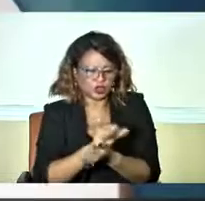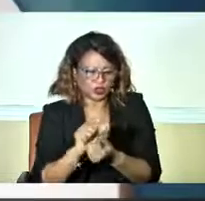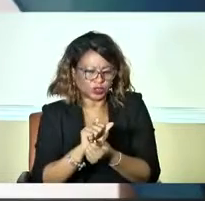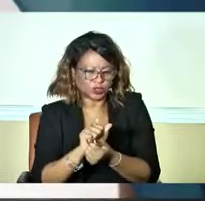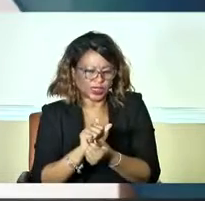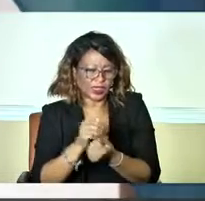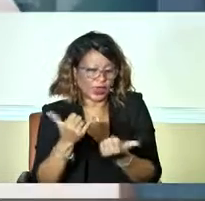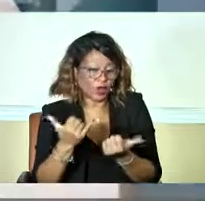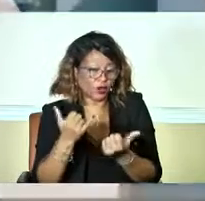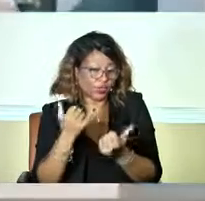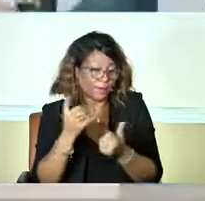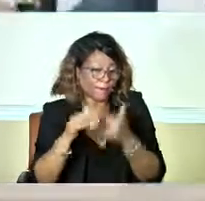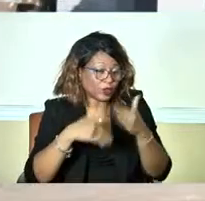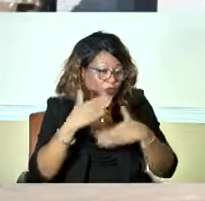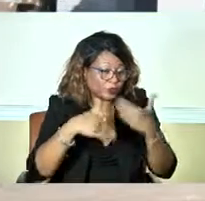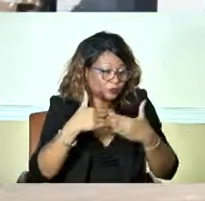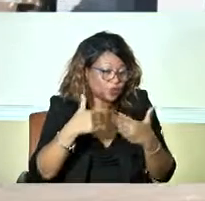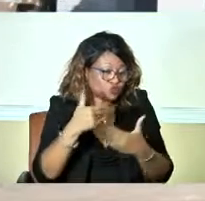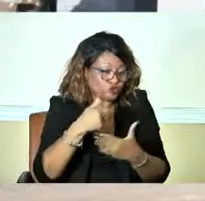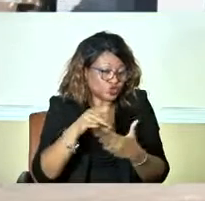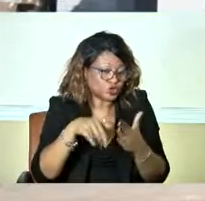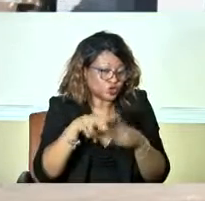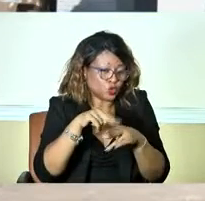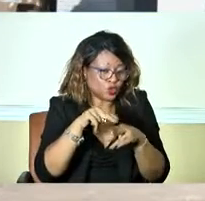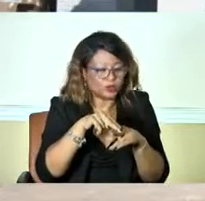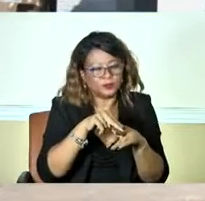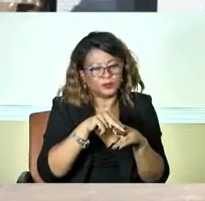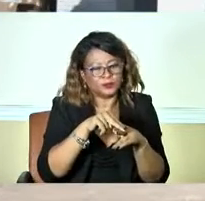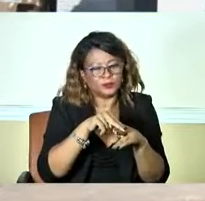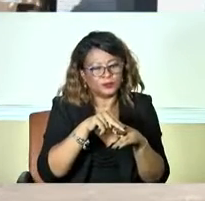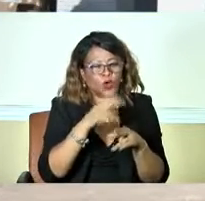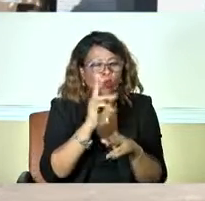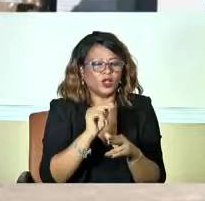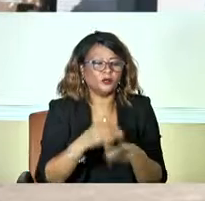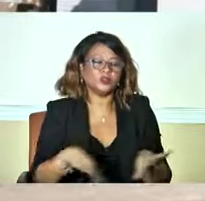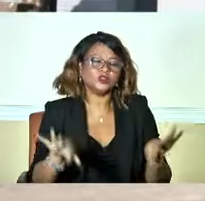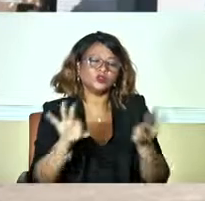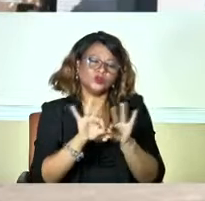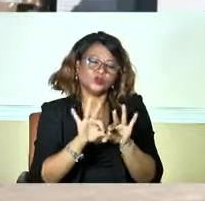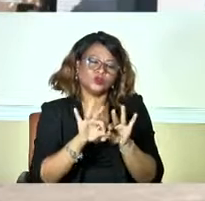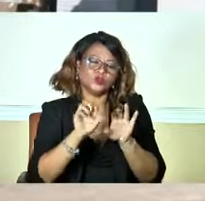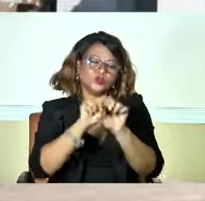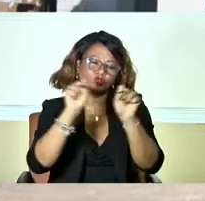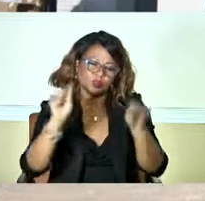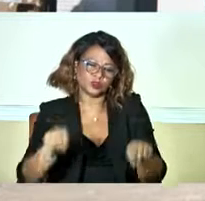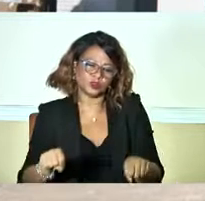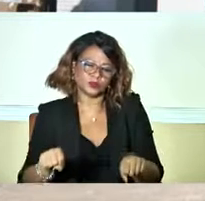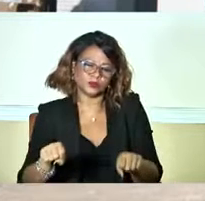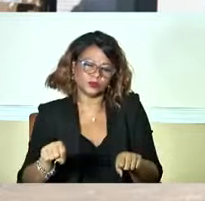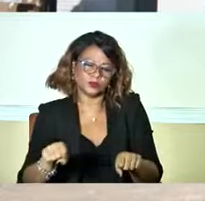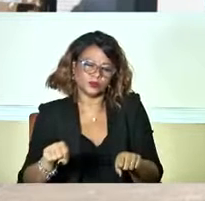in the process of being restored. One of the most crucial structures that required a